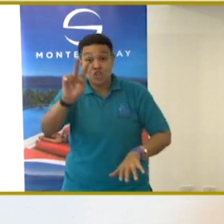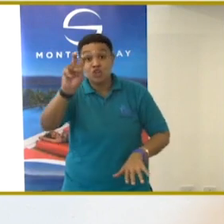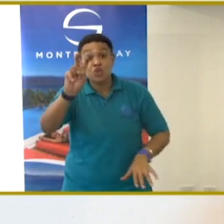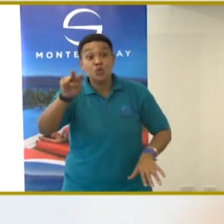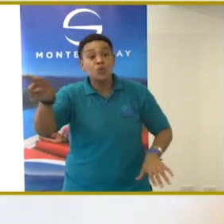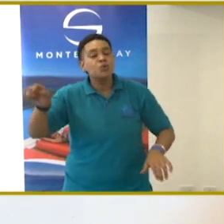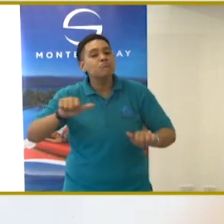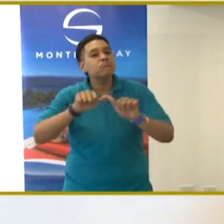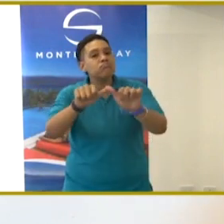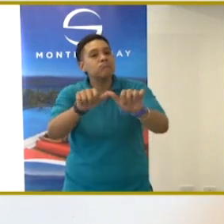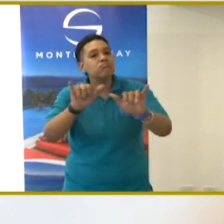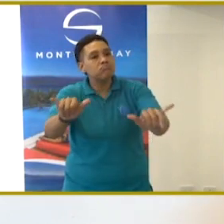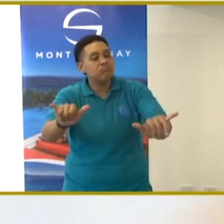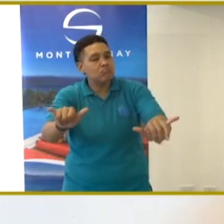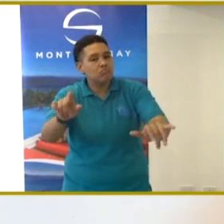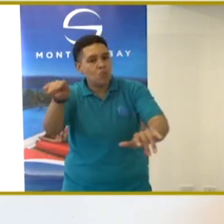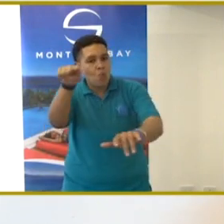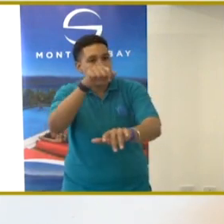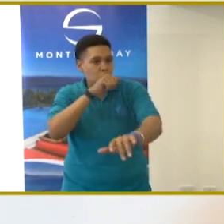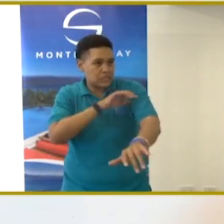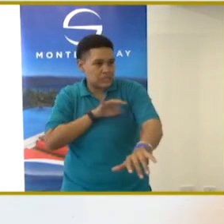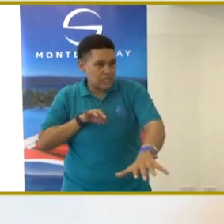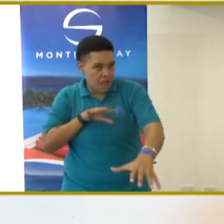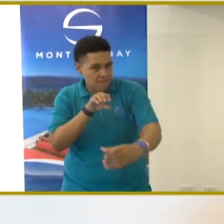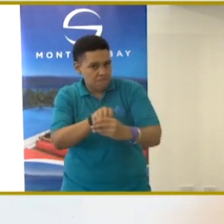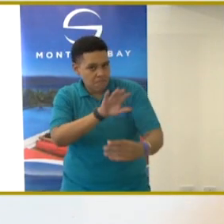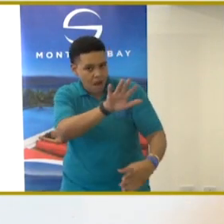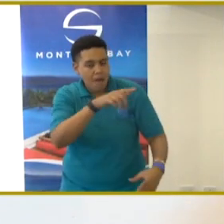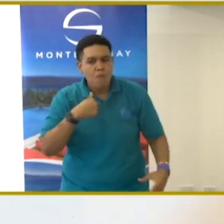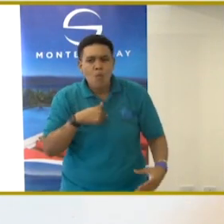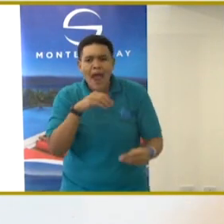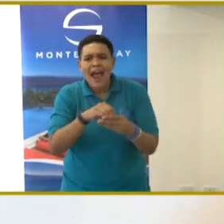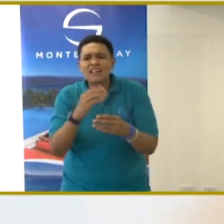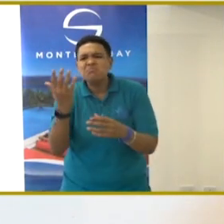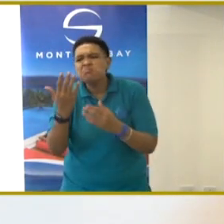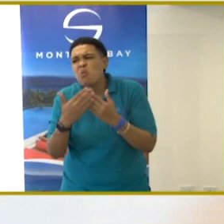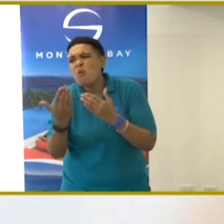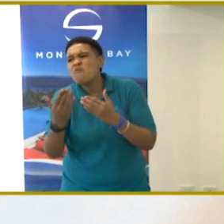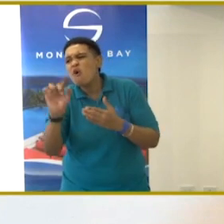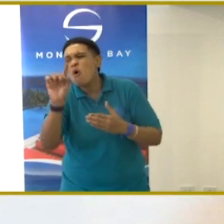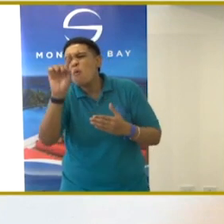are permanent, so those are the ones on staff, but we engaged just over another